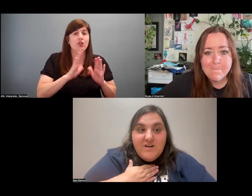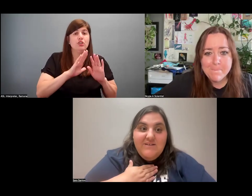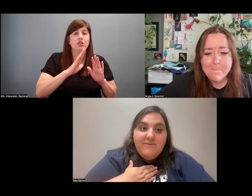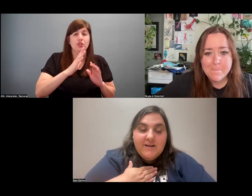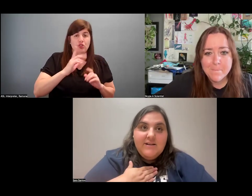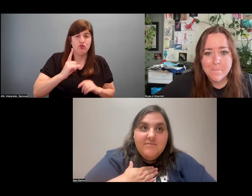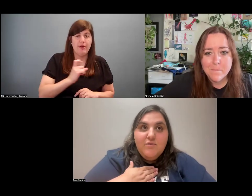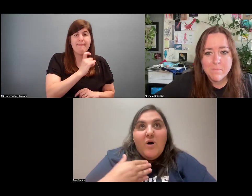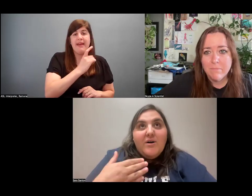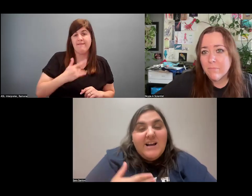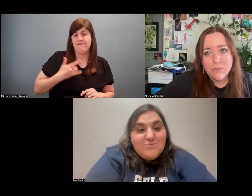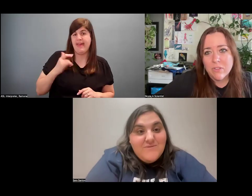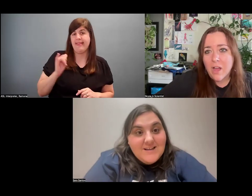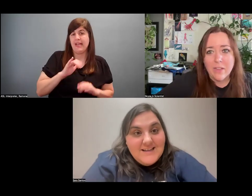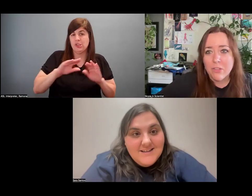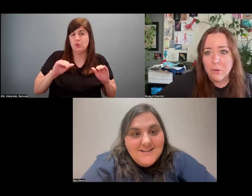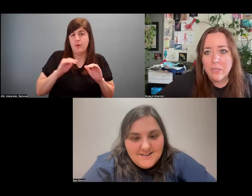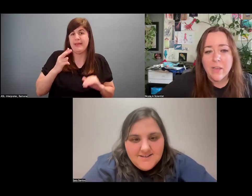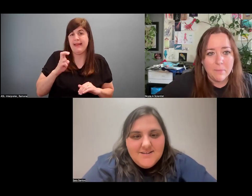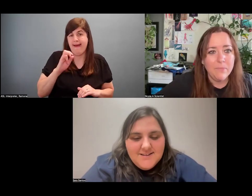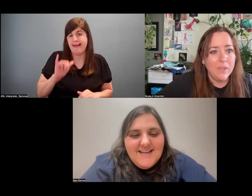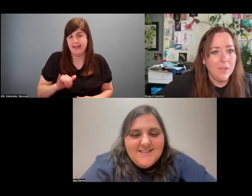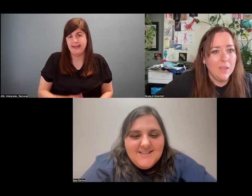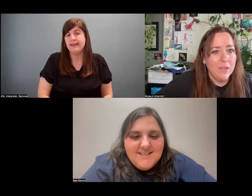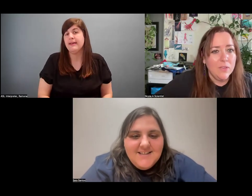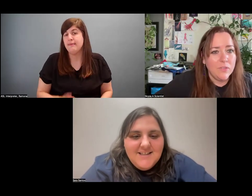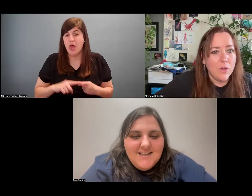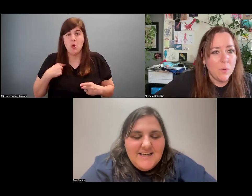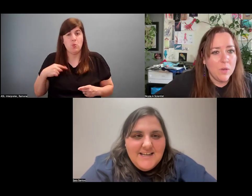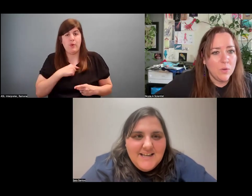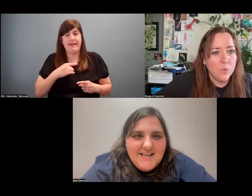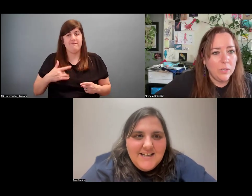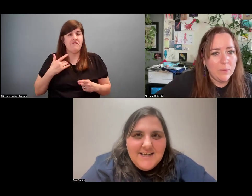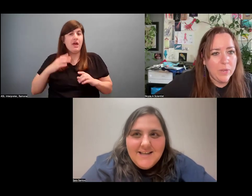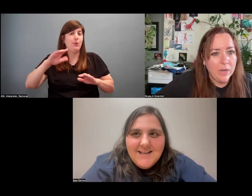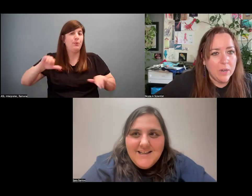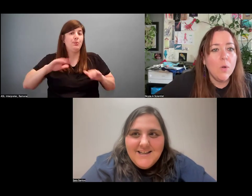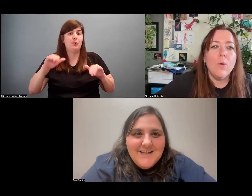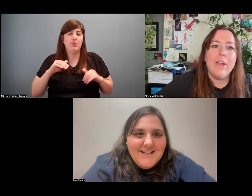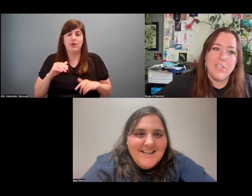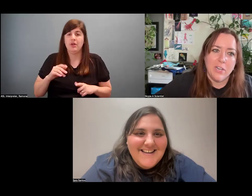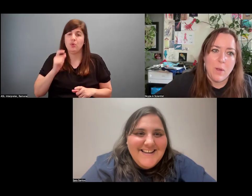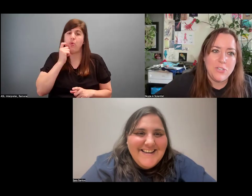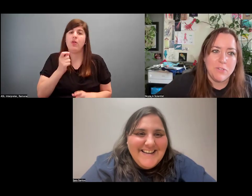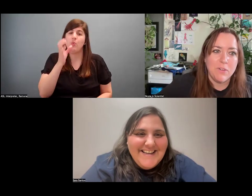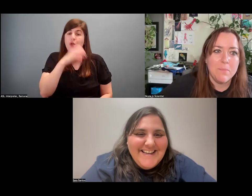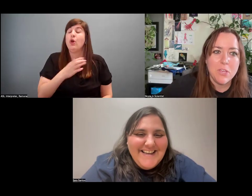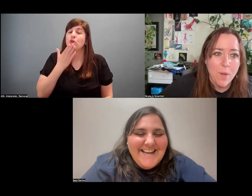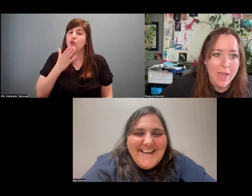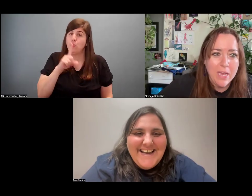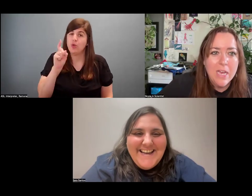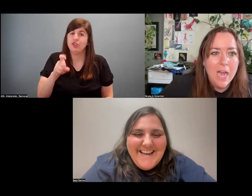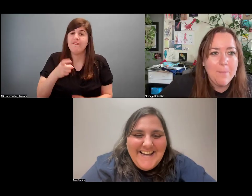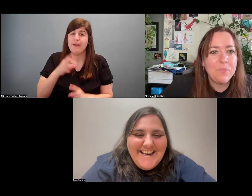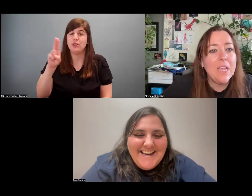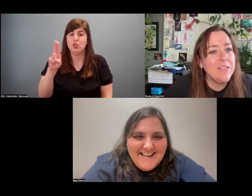when we feel water as we feel it. riding through it. Yeah. So cool and weird. Oh, here's a good question from